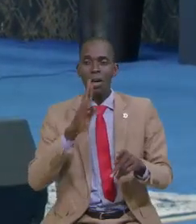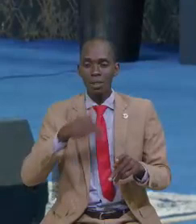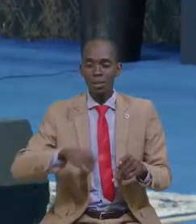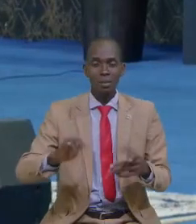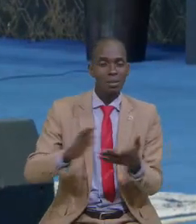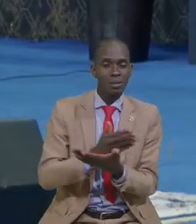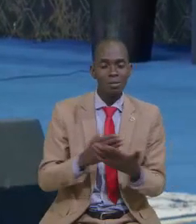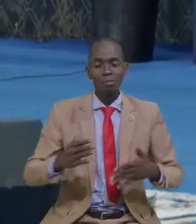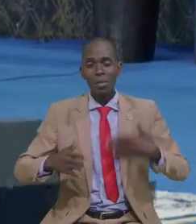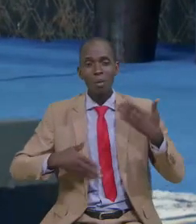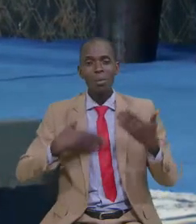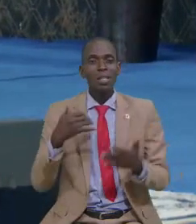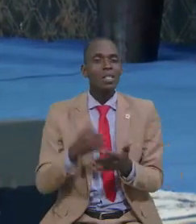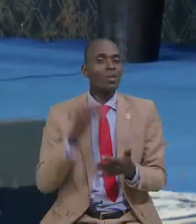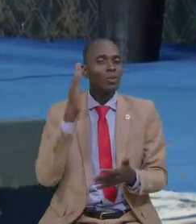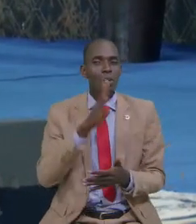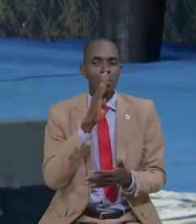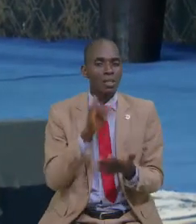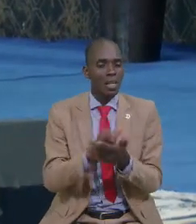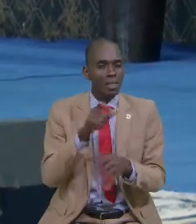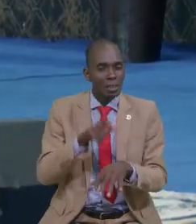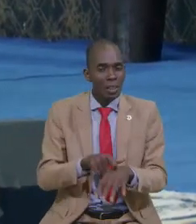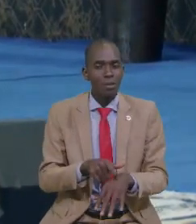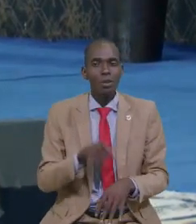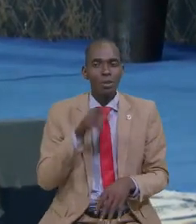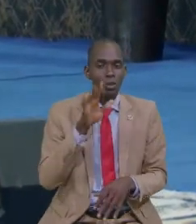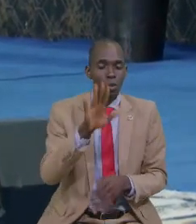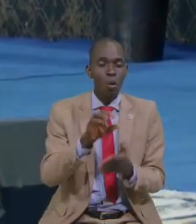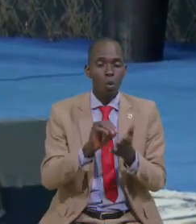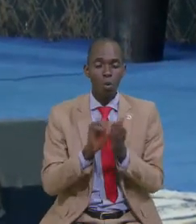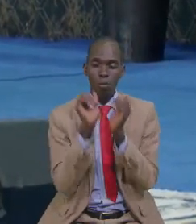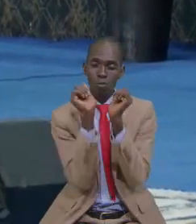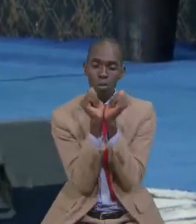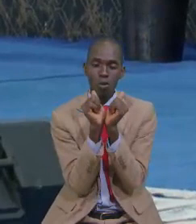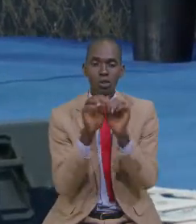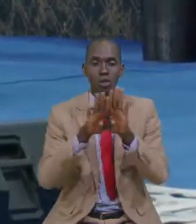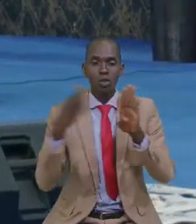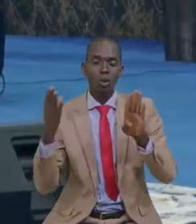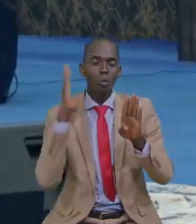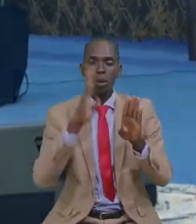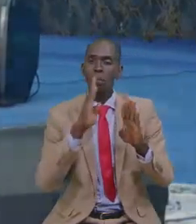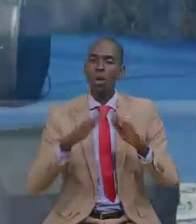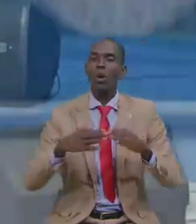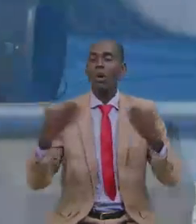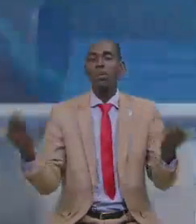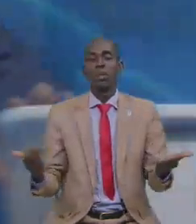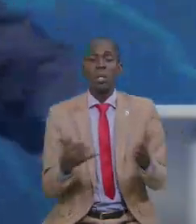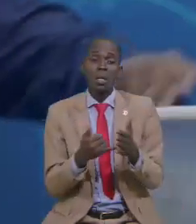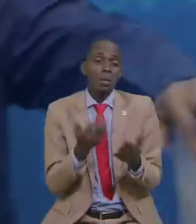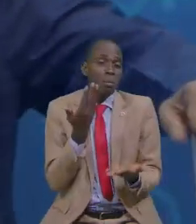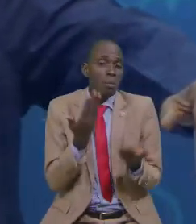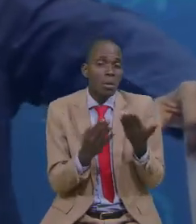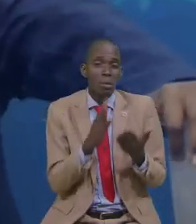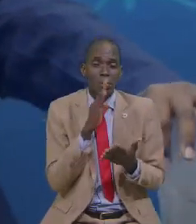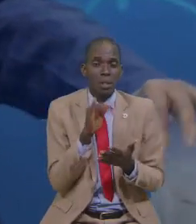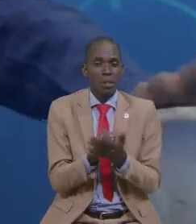be that time your prison doors will open. It may be that time all